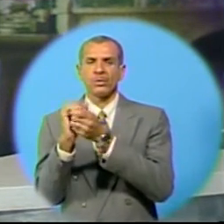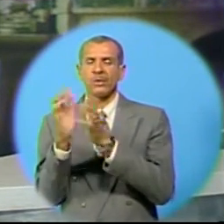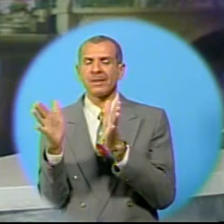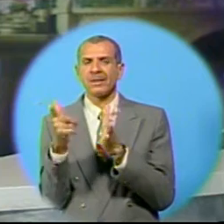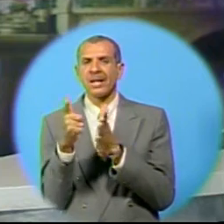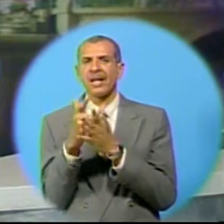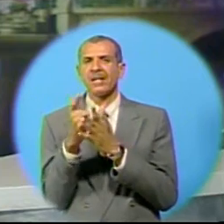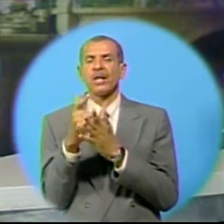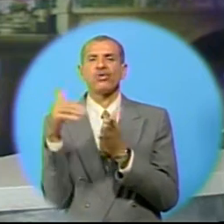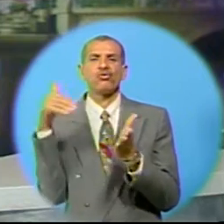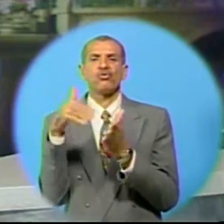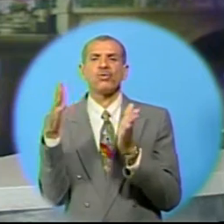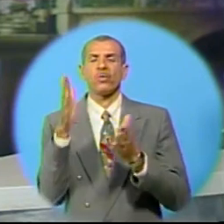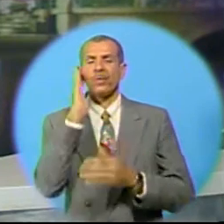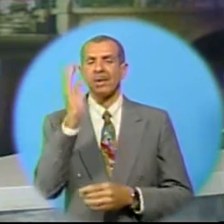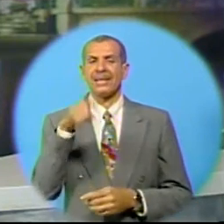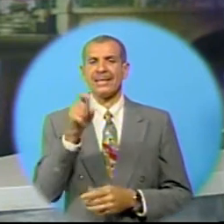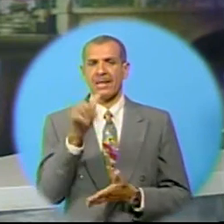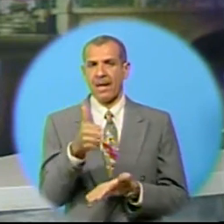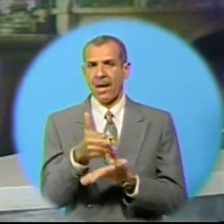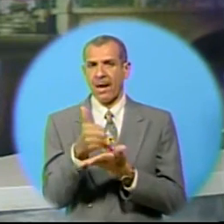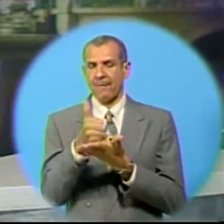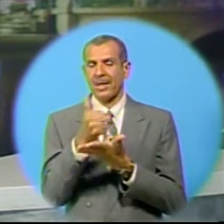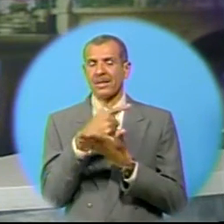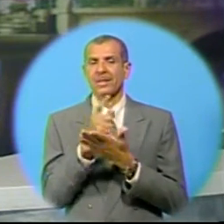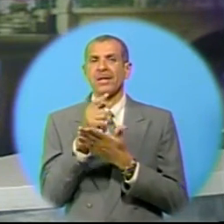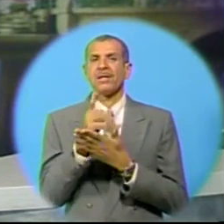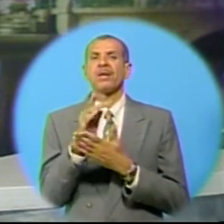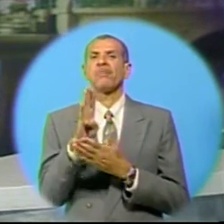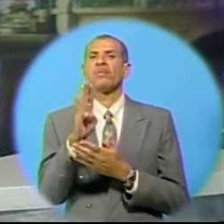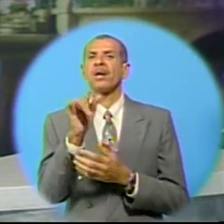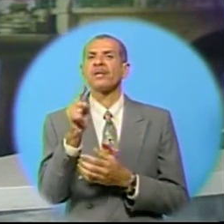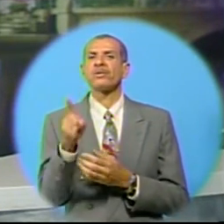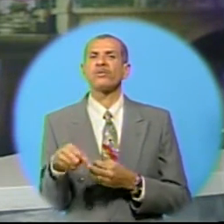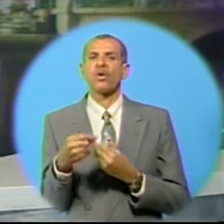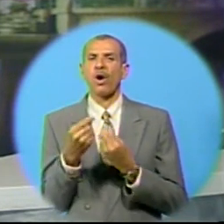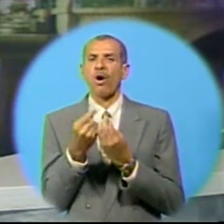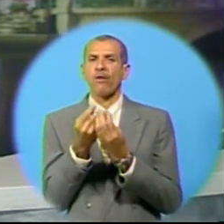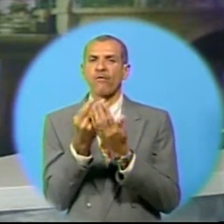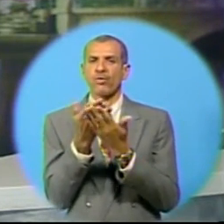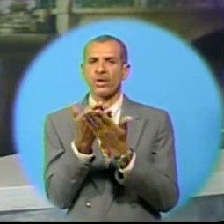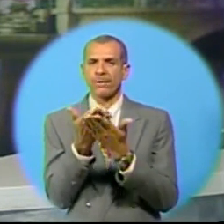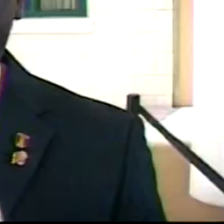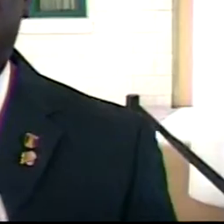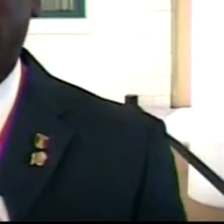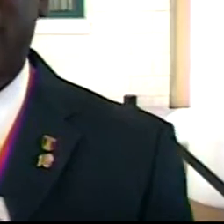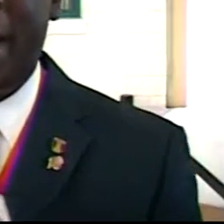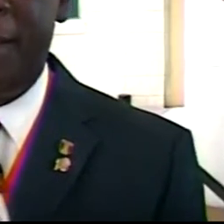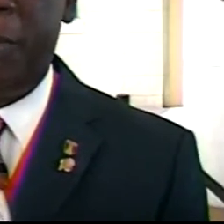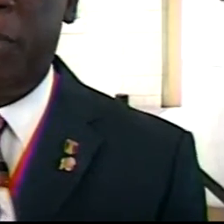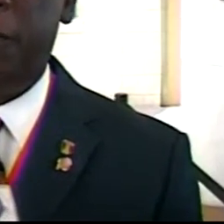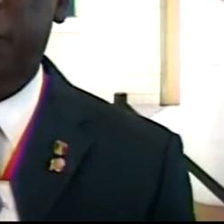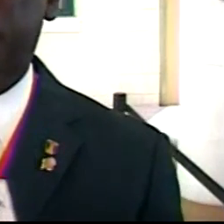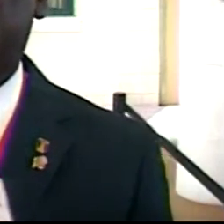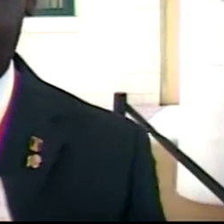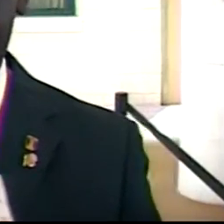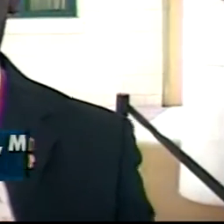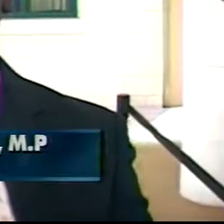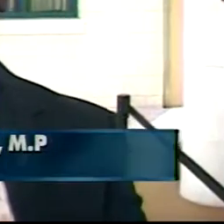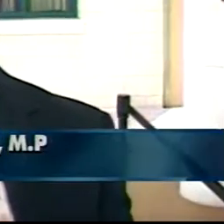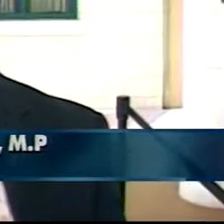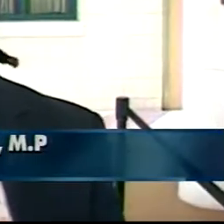students would need help. He says that was the basis on which the bursaries were offered. We were still able,